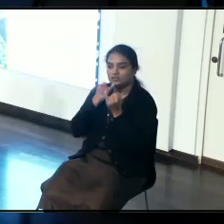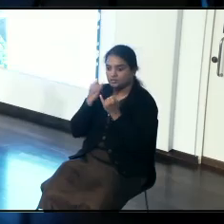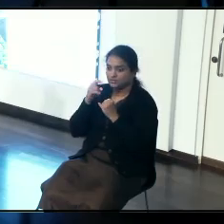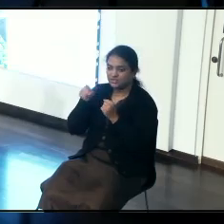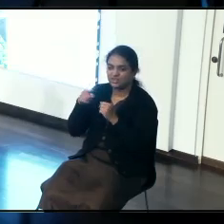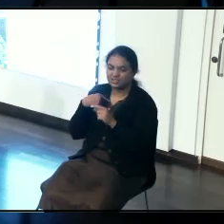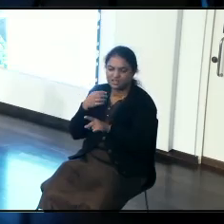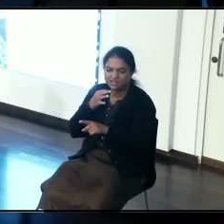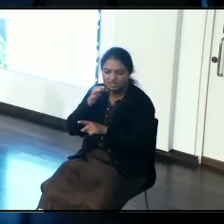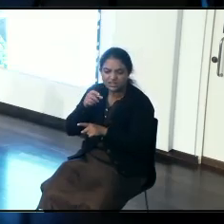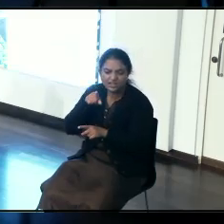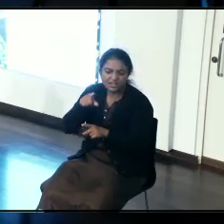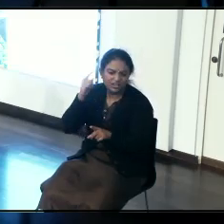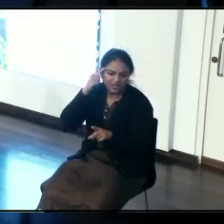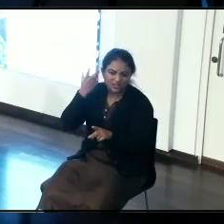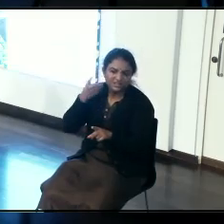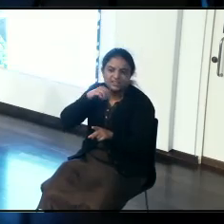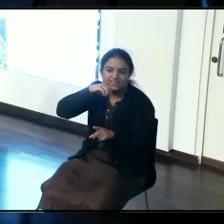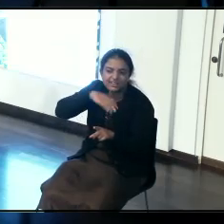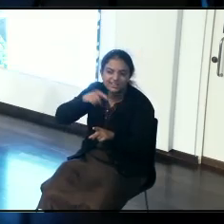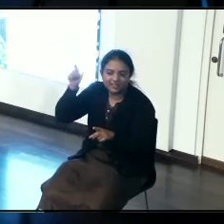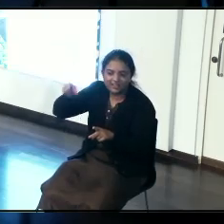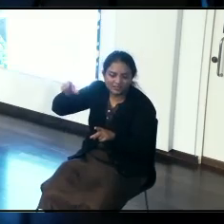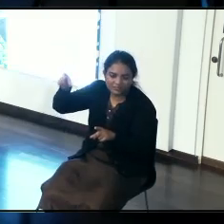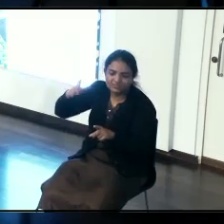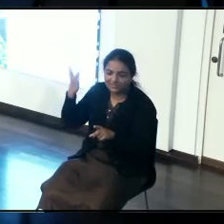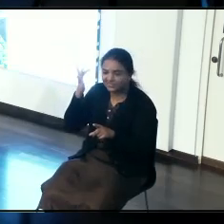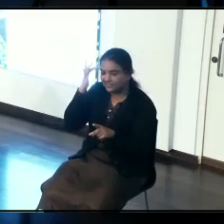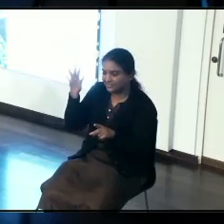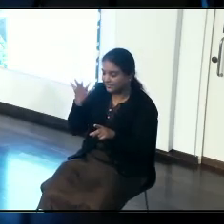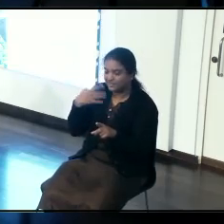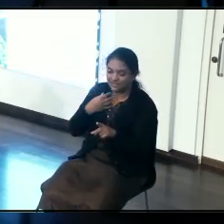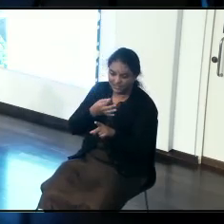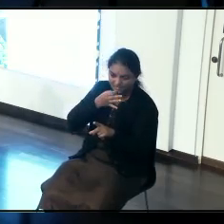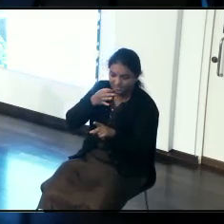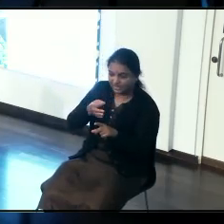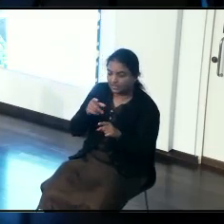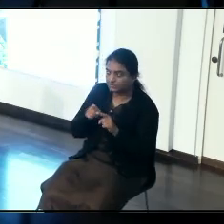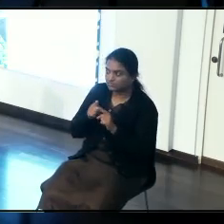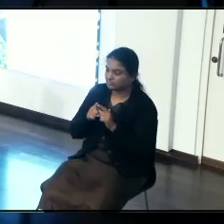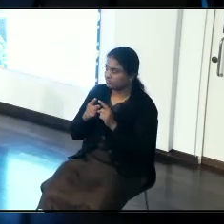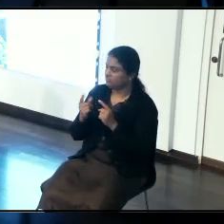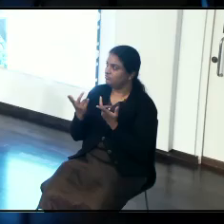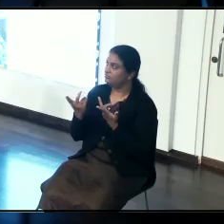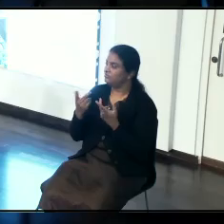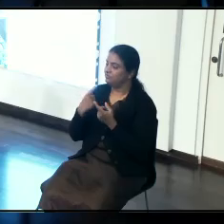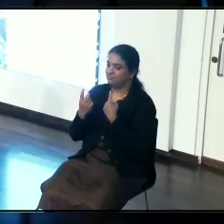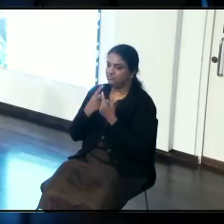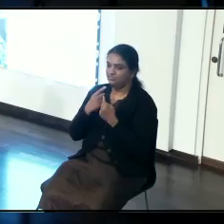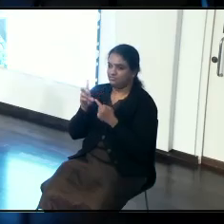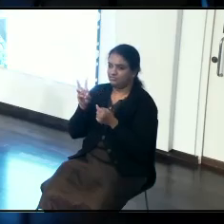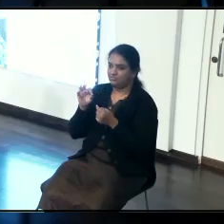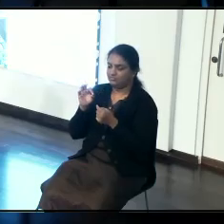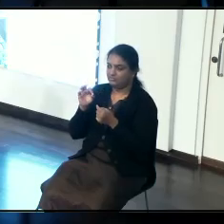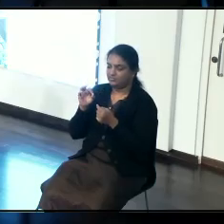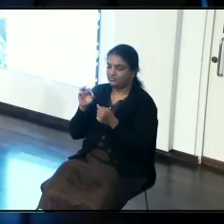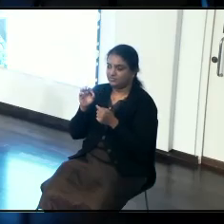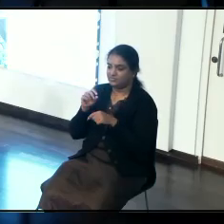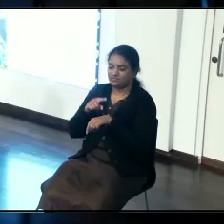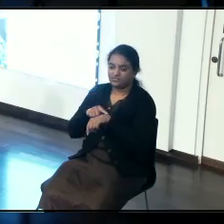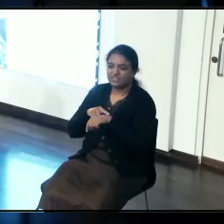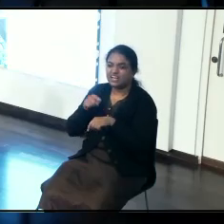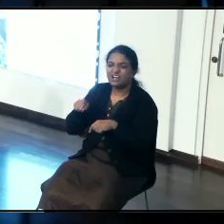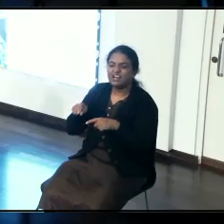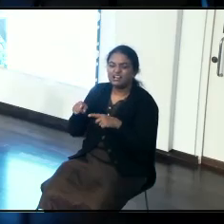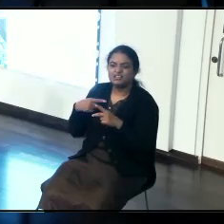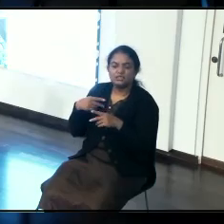your advice for young people, right? And we thought she'd talk for 30 minutes. She said, the world is so challenging